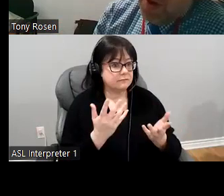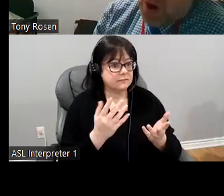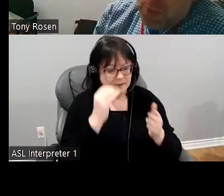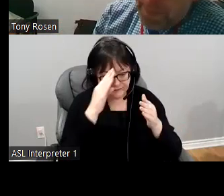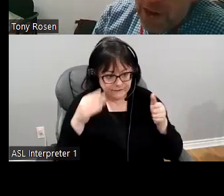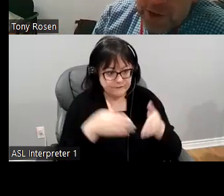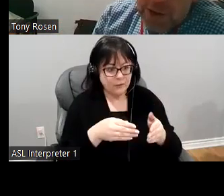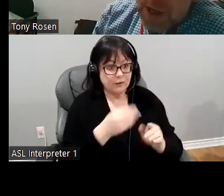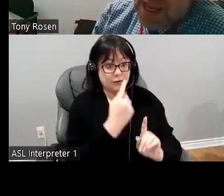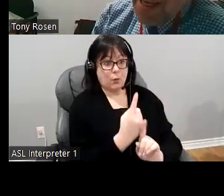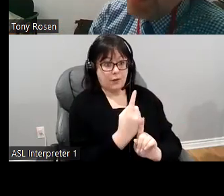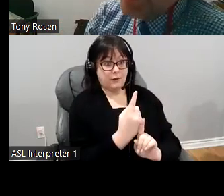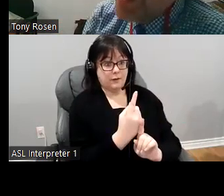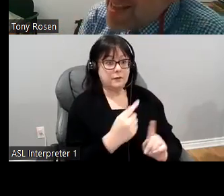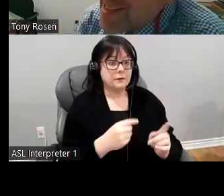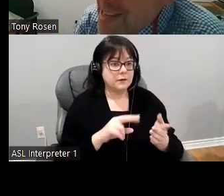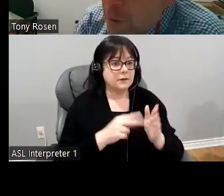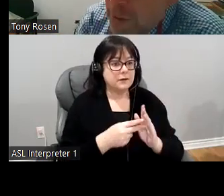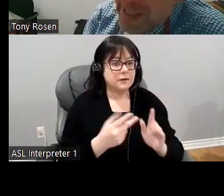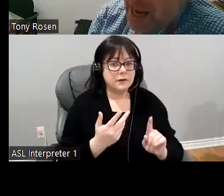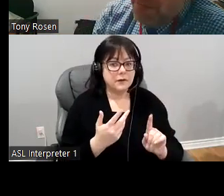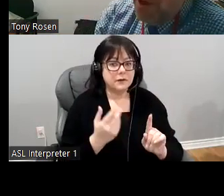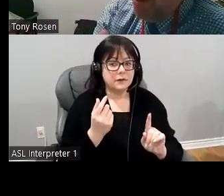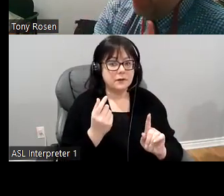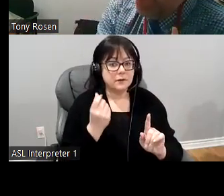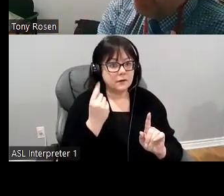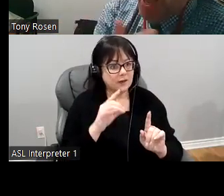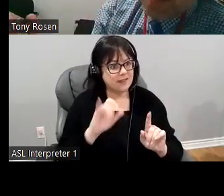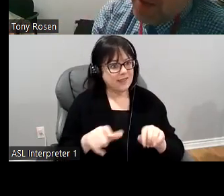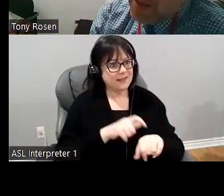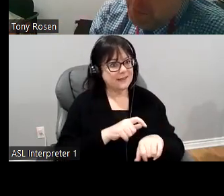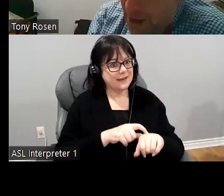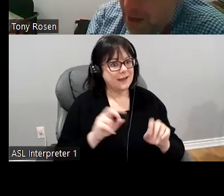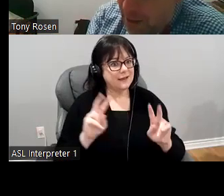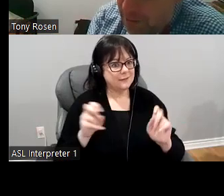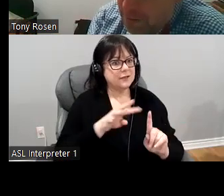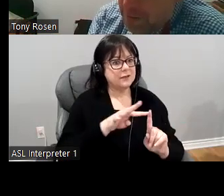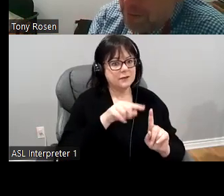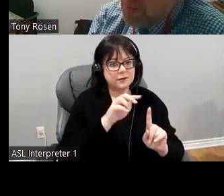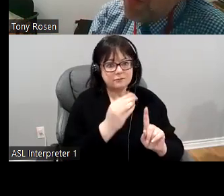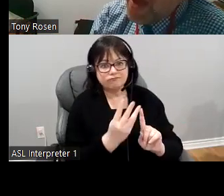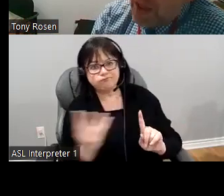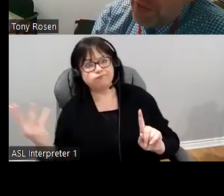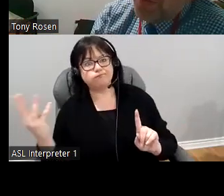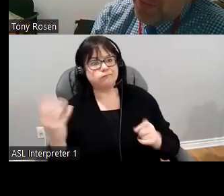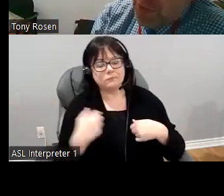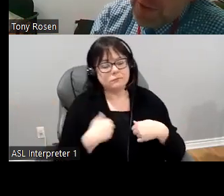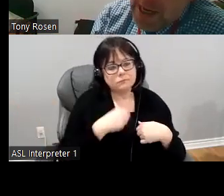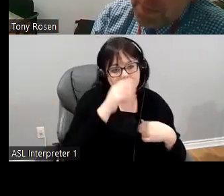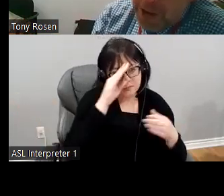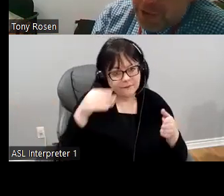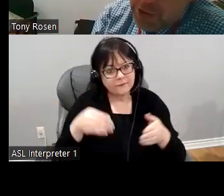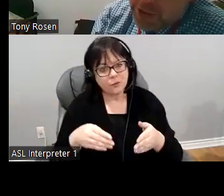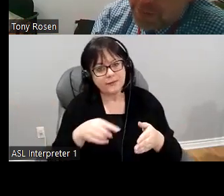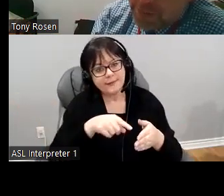focus on one patient is necessarily time that I'm not spending with the other